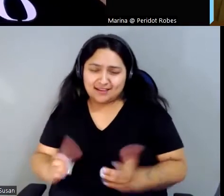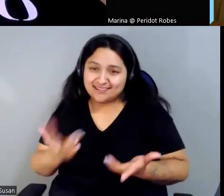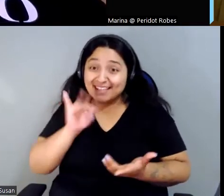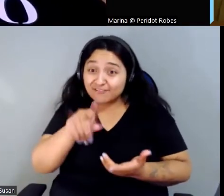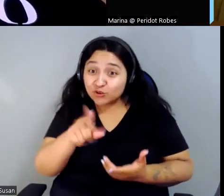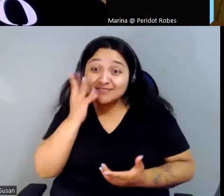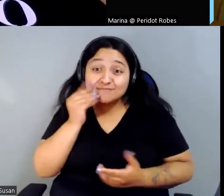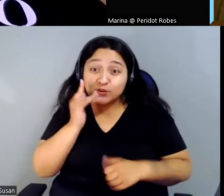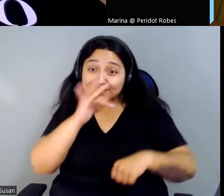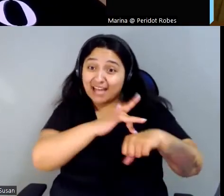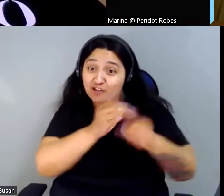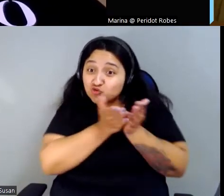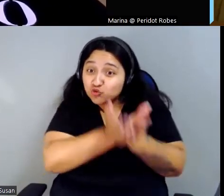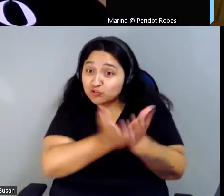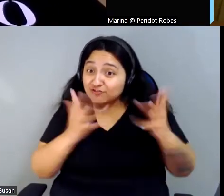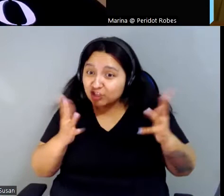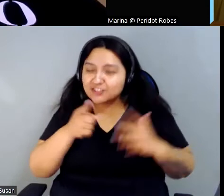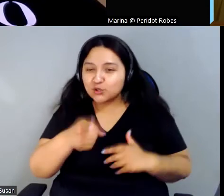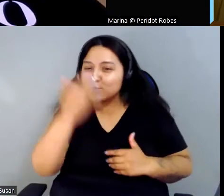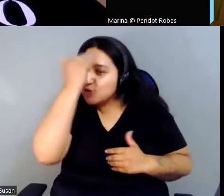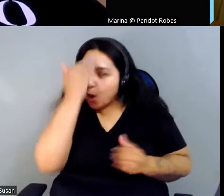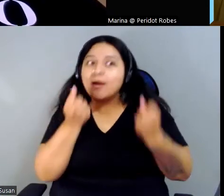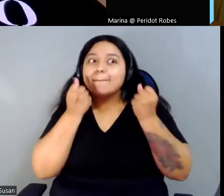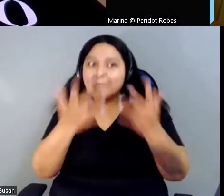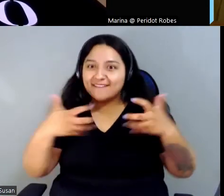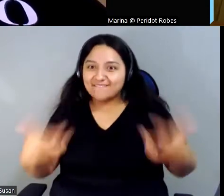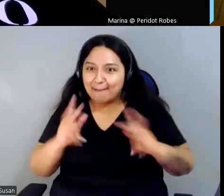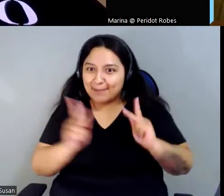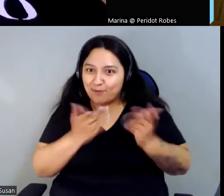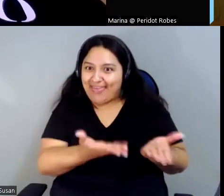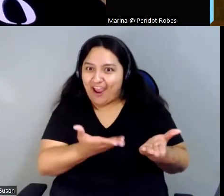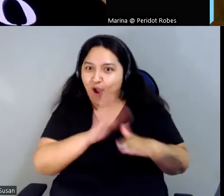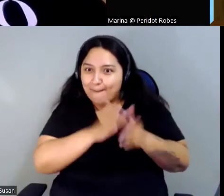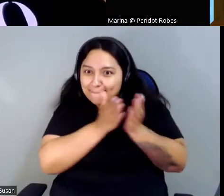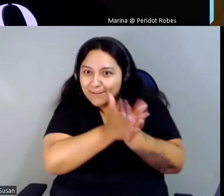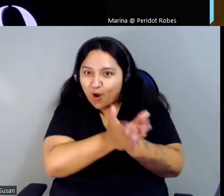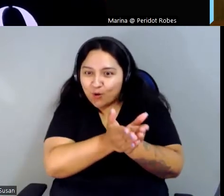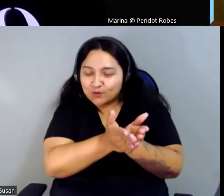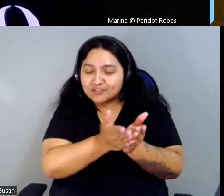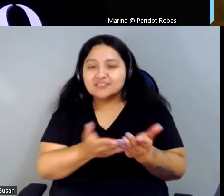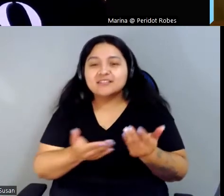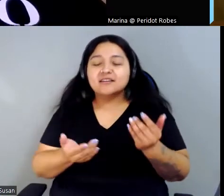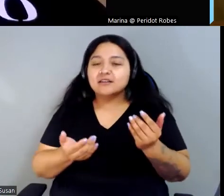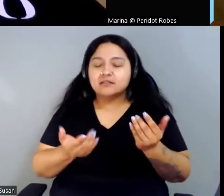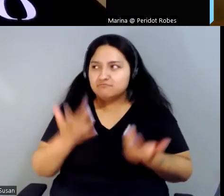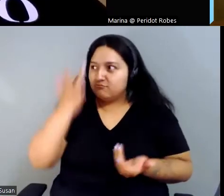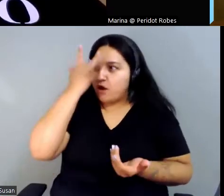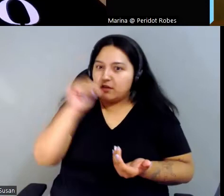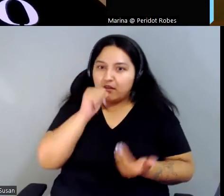you know there's a lot of fat people on those damn boats. And why don't you have a